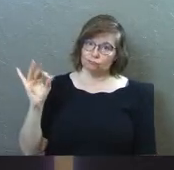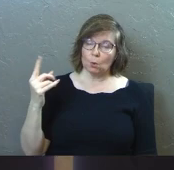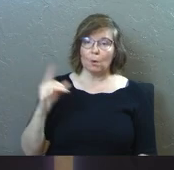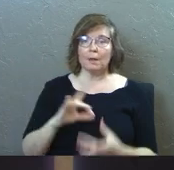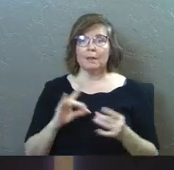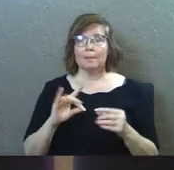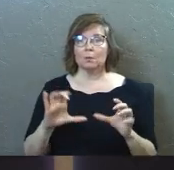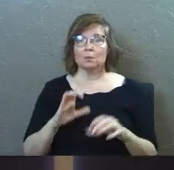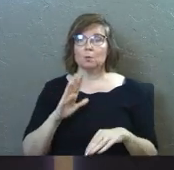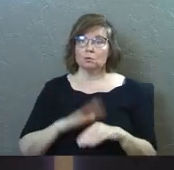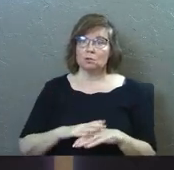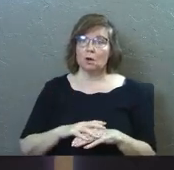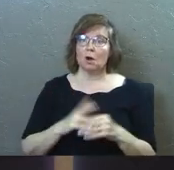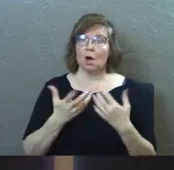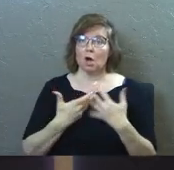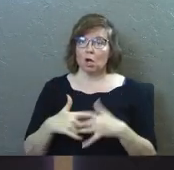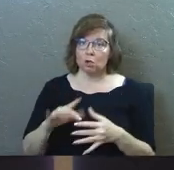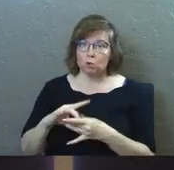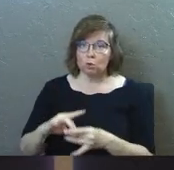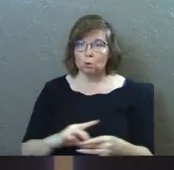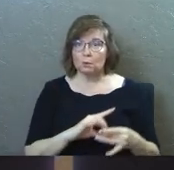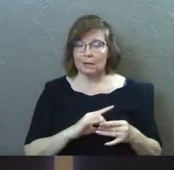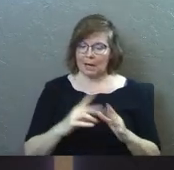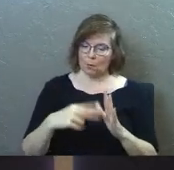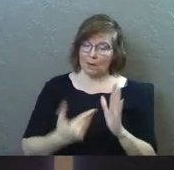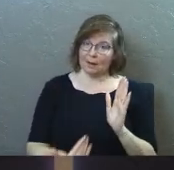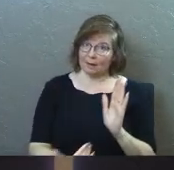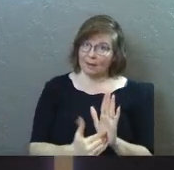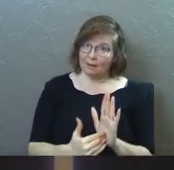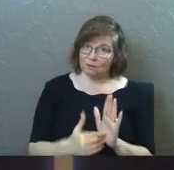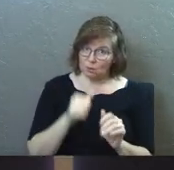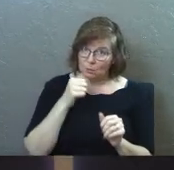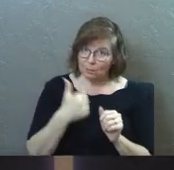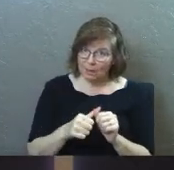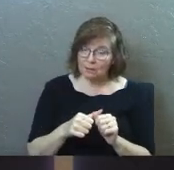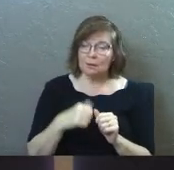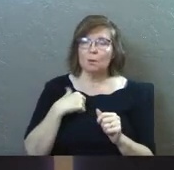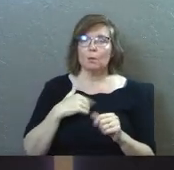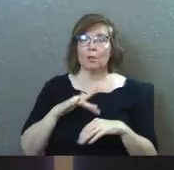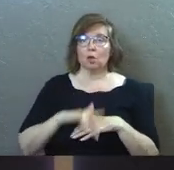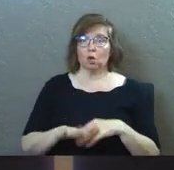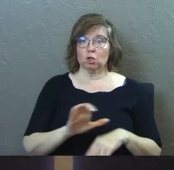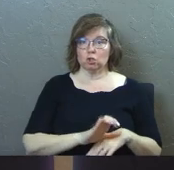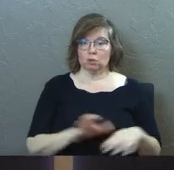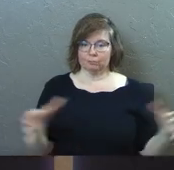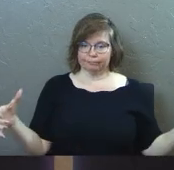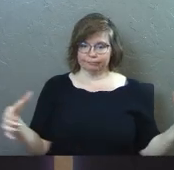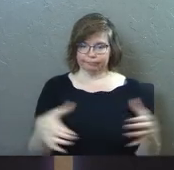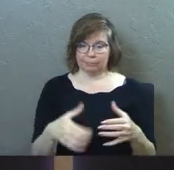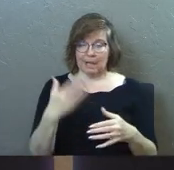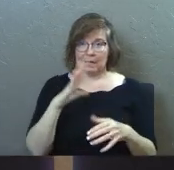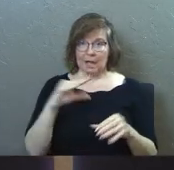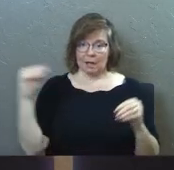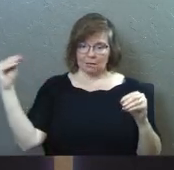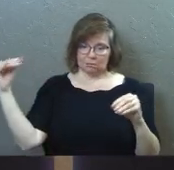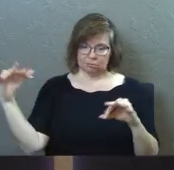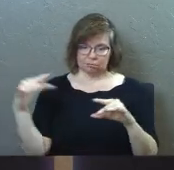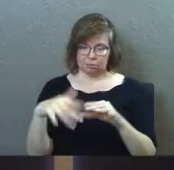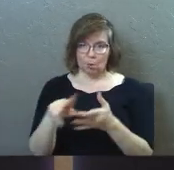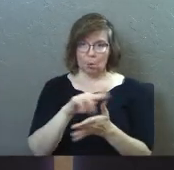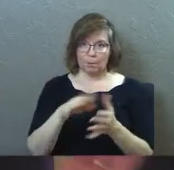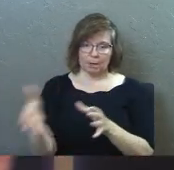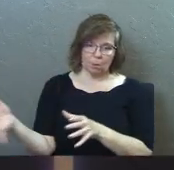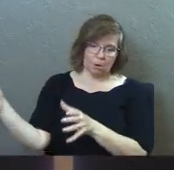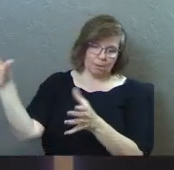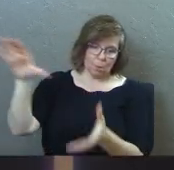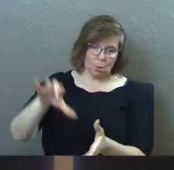messages that we did was on unity. And I read you this verse again. Do you remember? Because when the early church came together and God came near and the Holy Spirit was